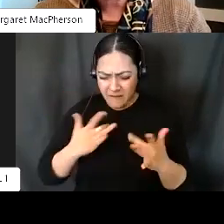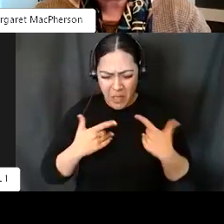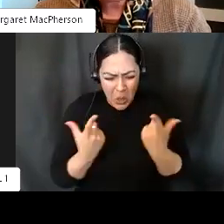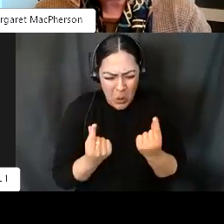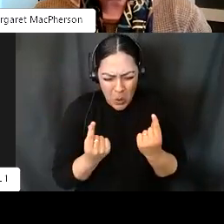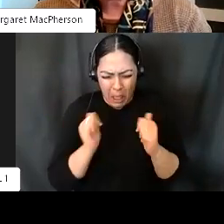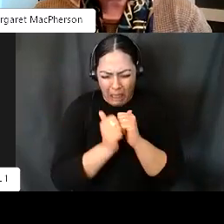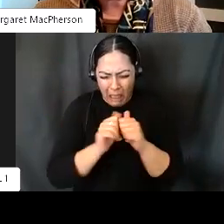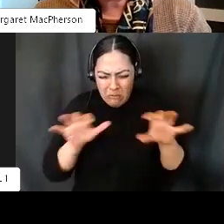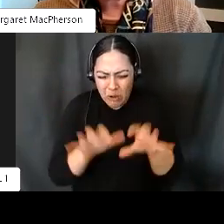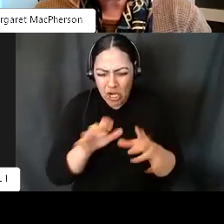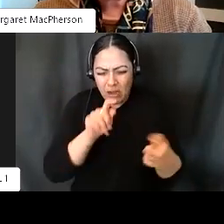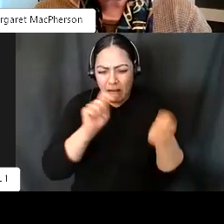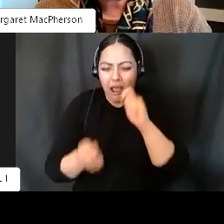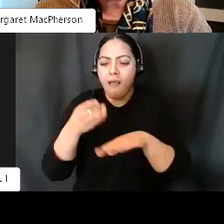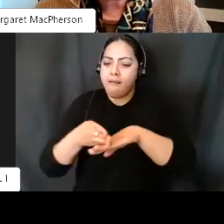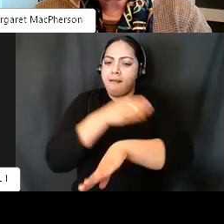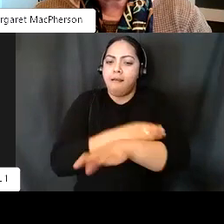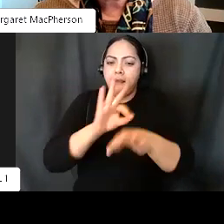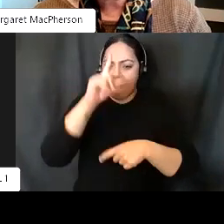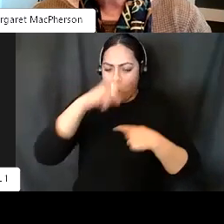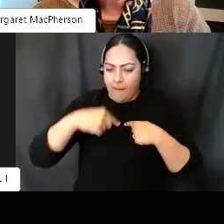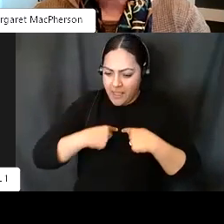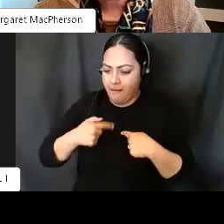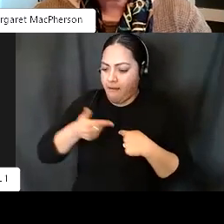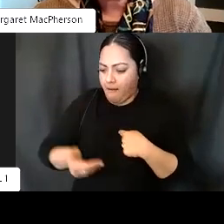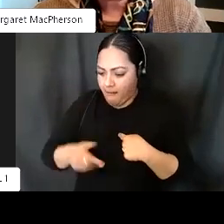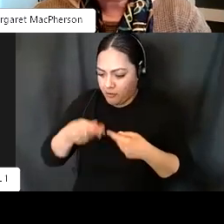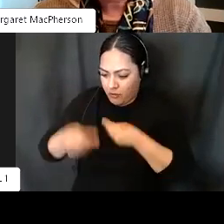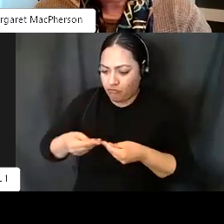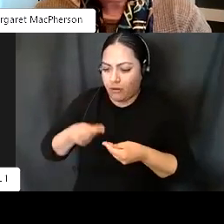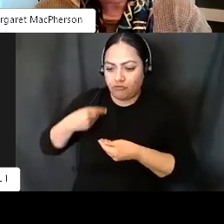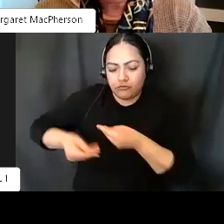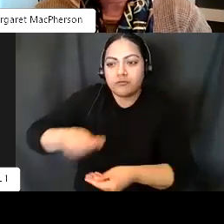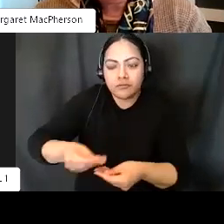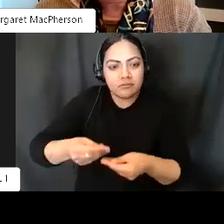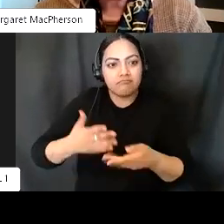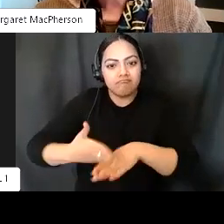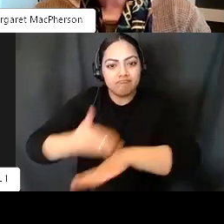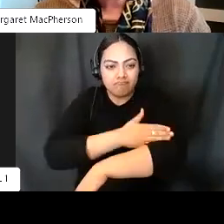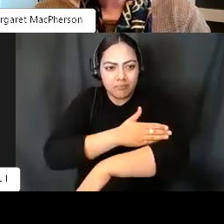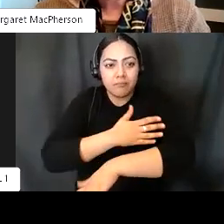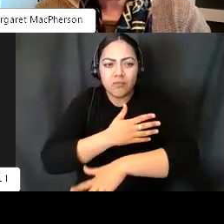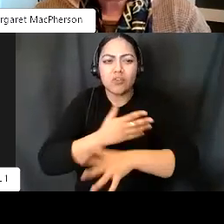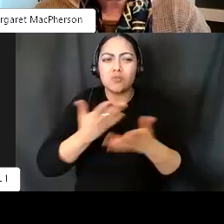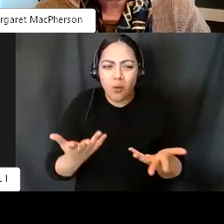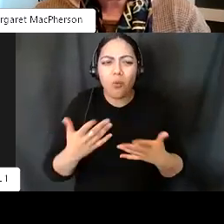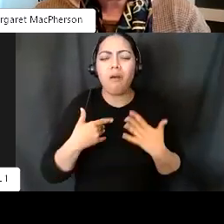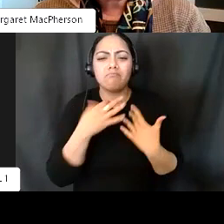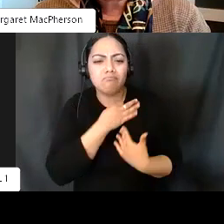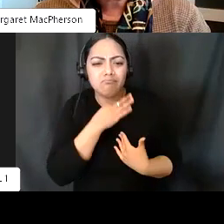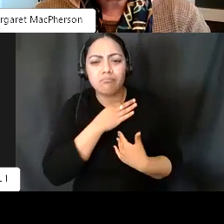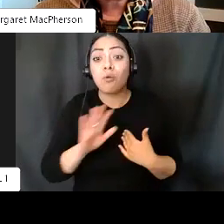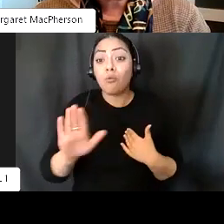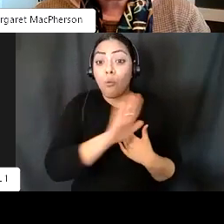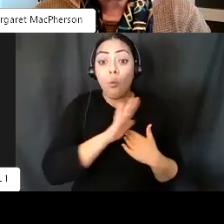right now. So I invite you to join us and to tell us about your, what you're doing with your networks,